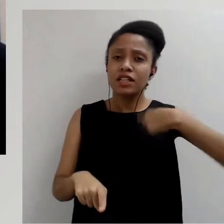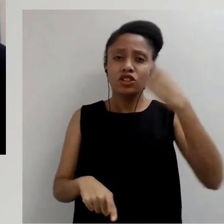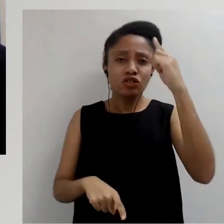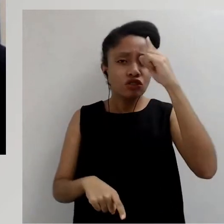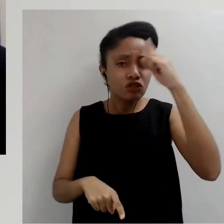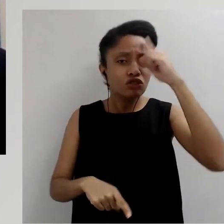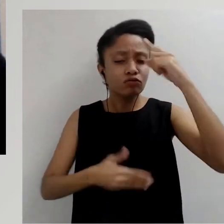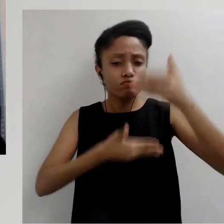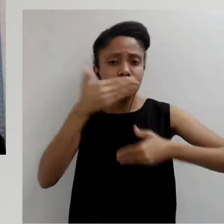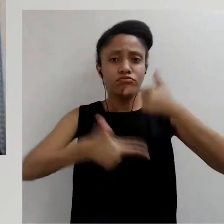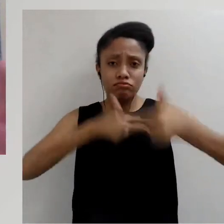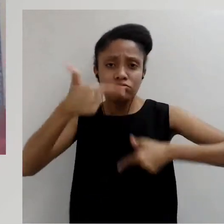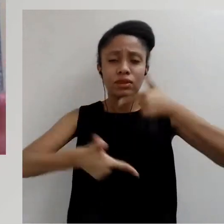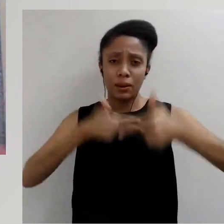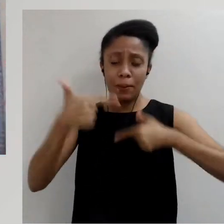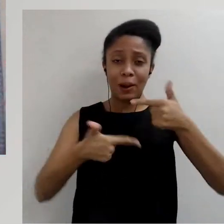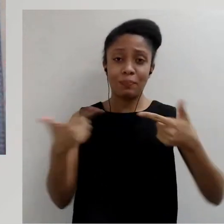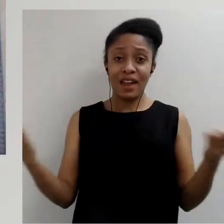this daily